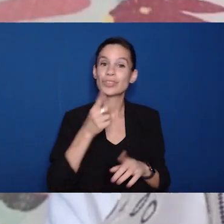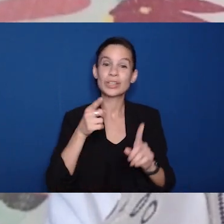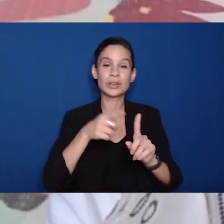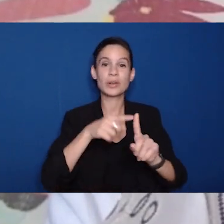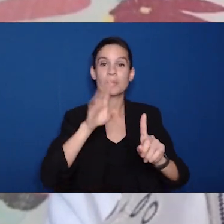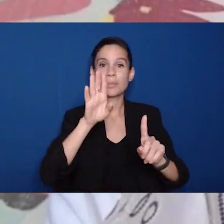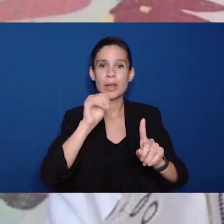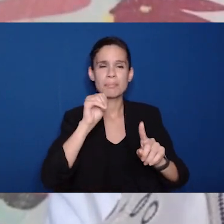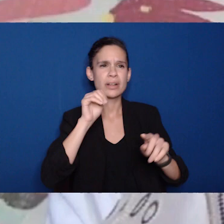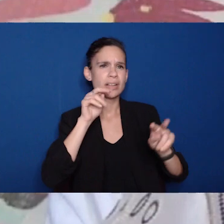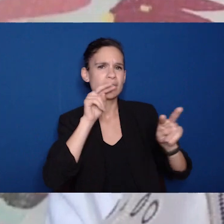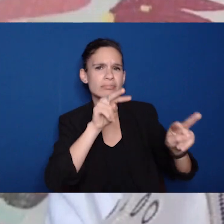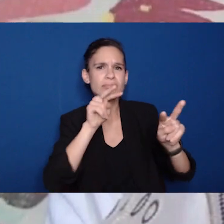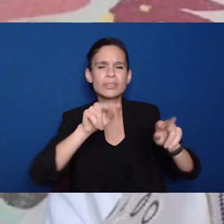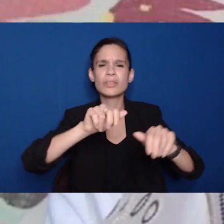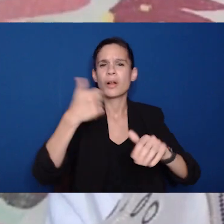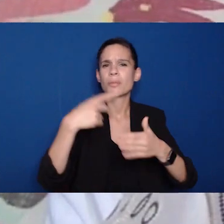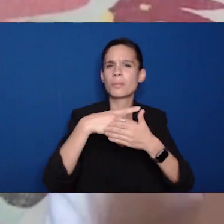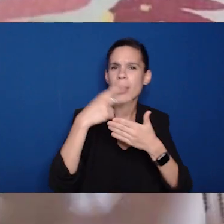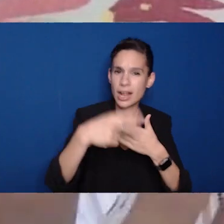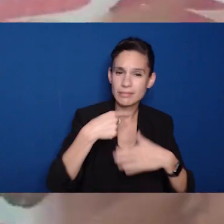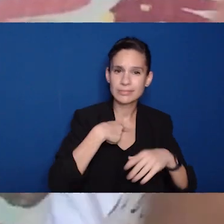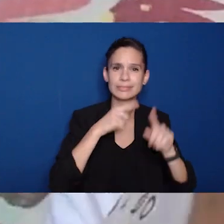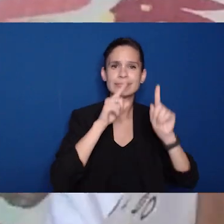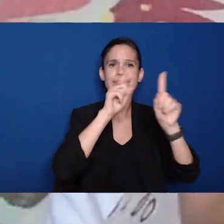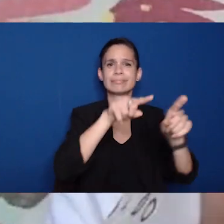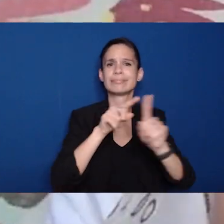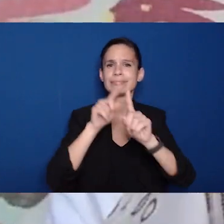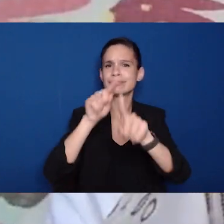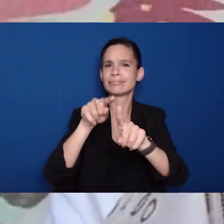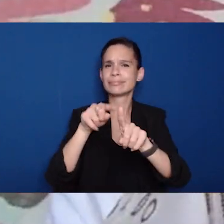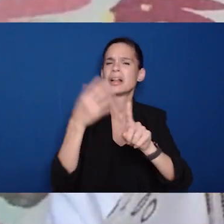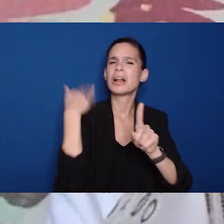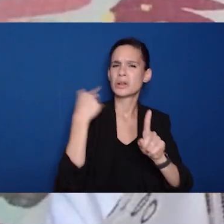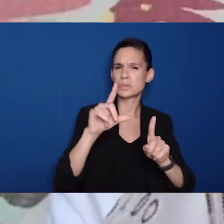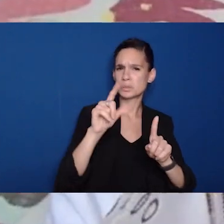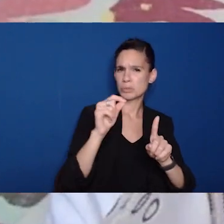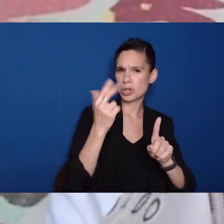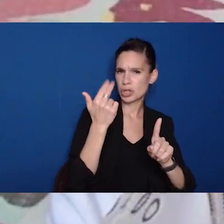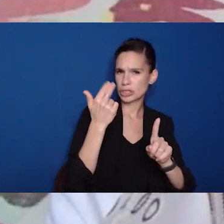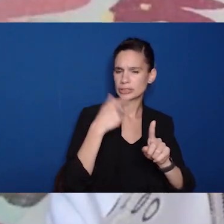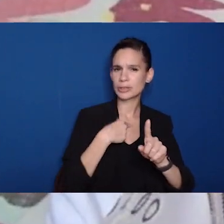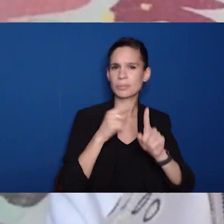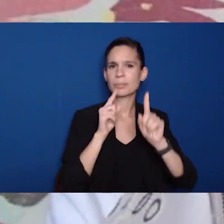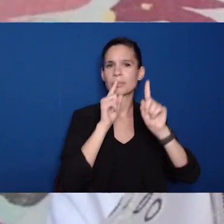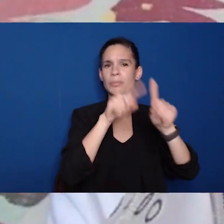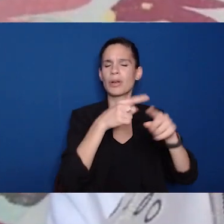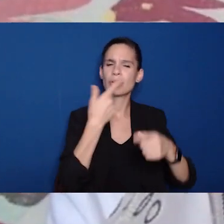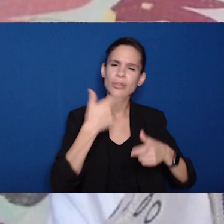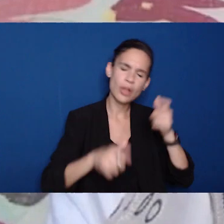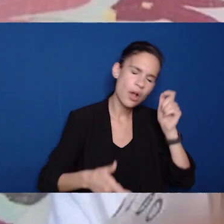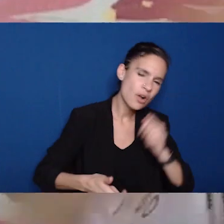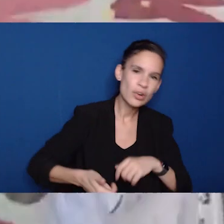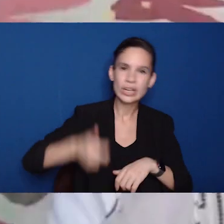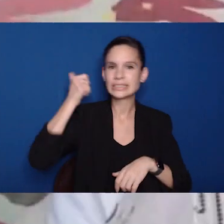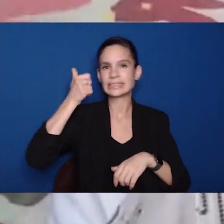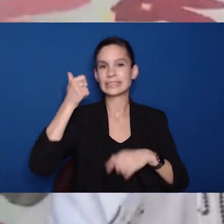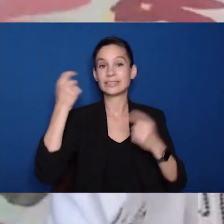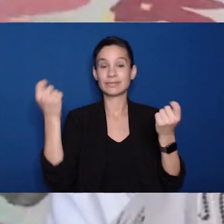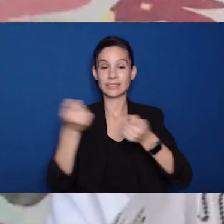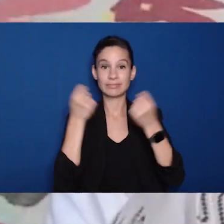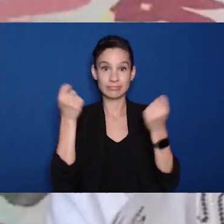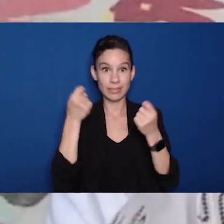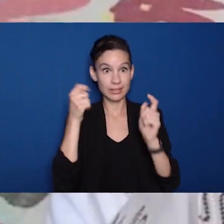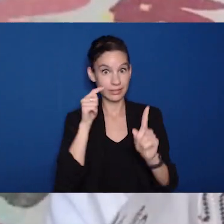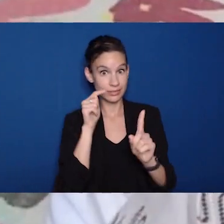Burning Man has learned from programs in the past. I went to a festival in 2013 that is the largest